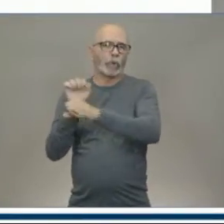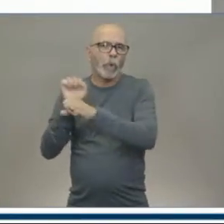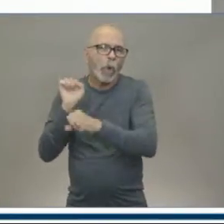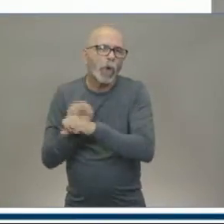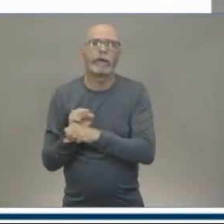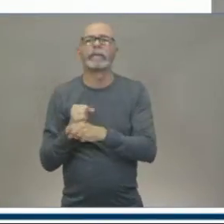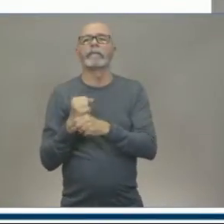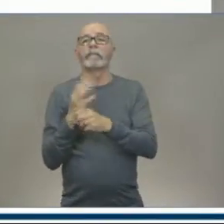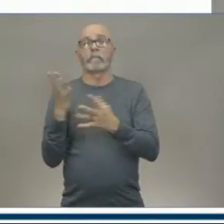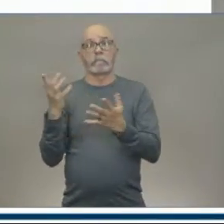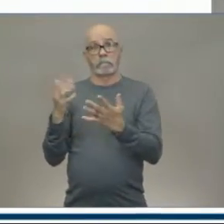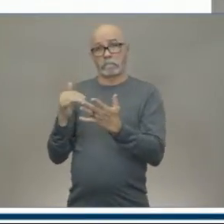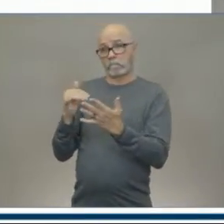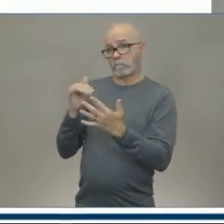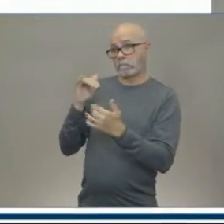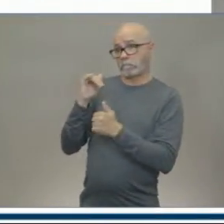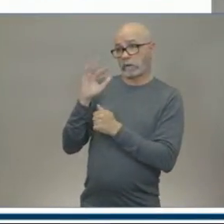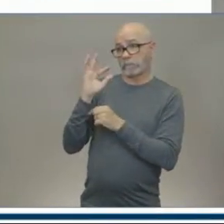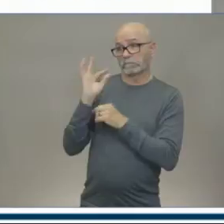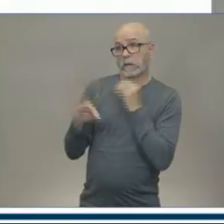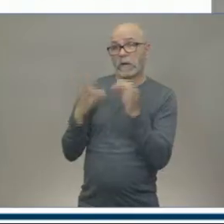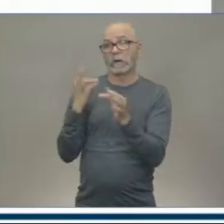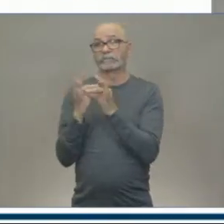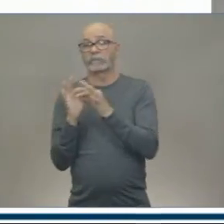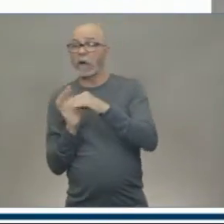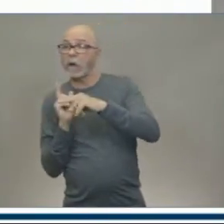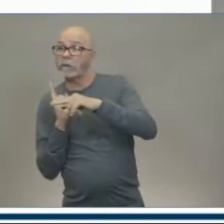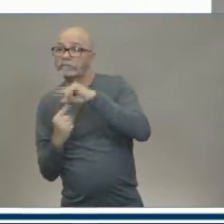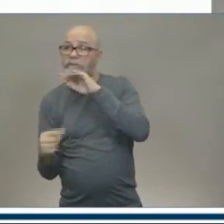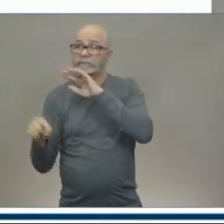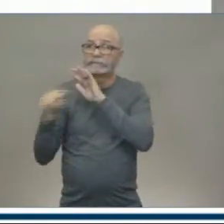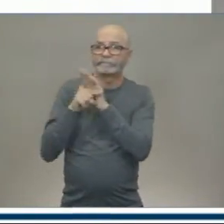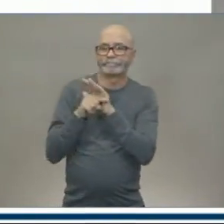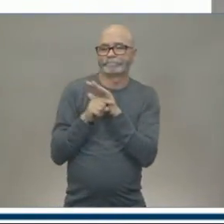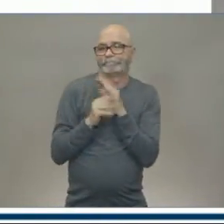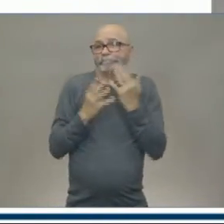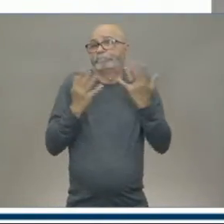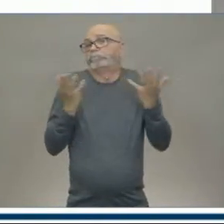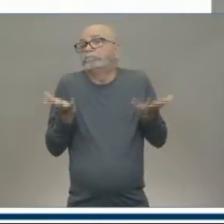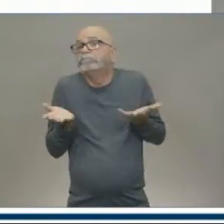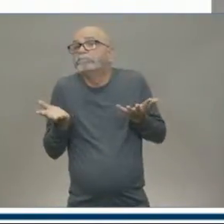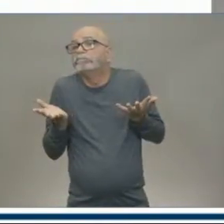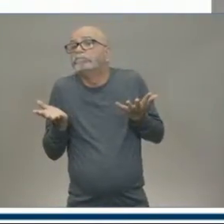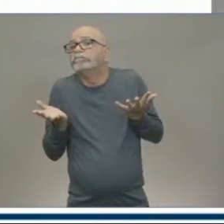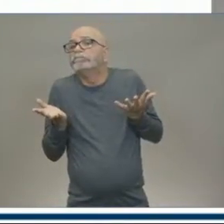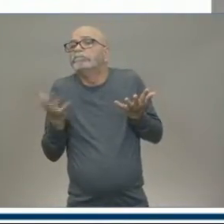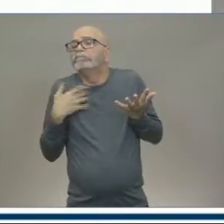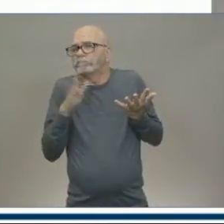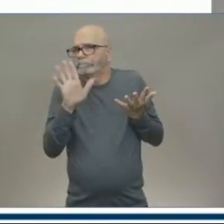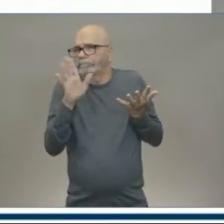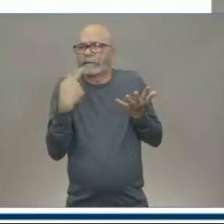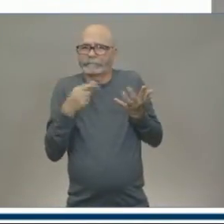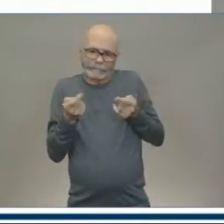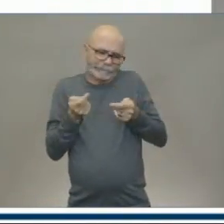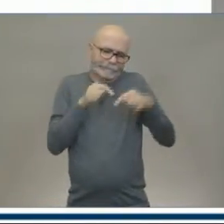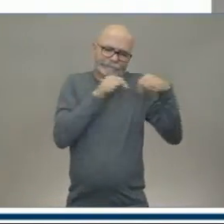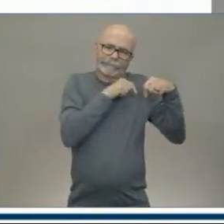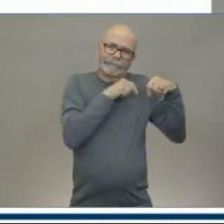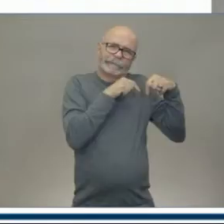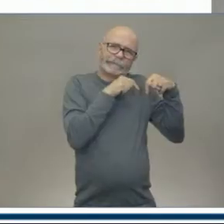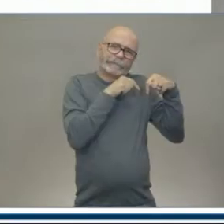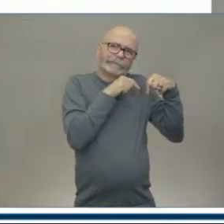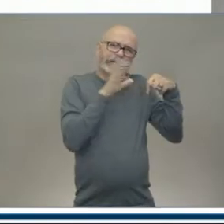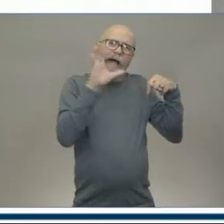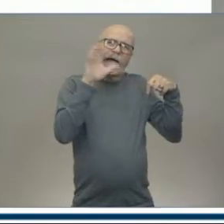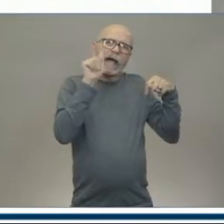them testing positive. When we go back to many of the cases, I'm not aware that we've had